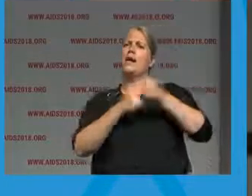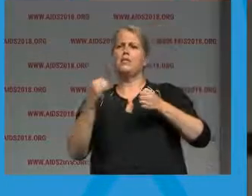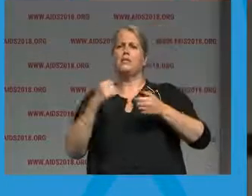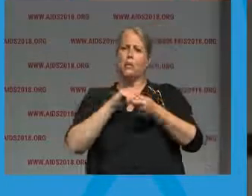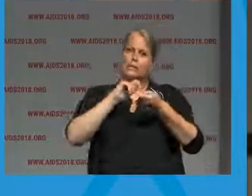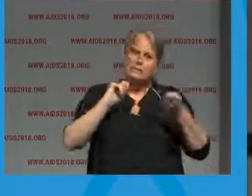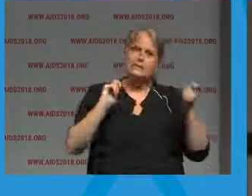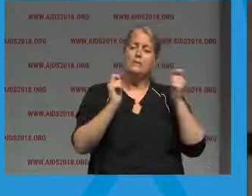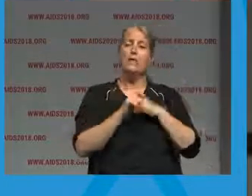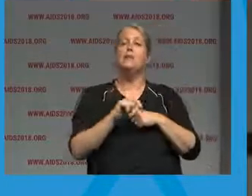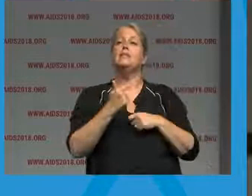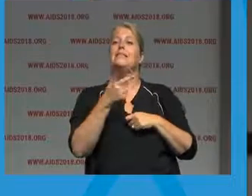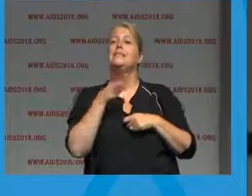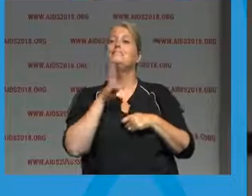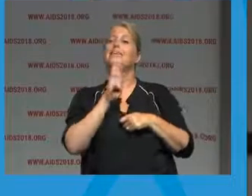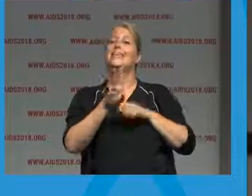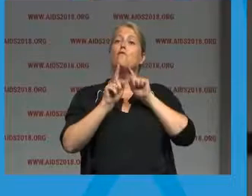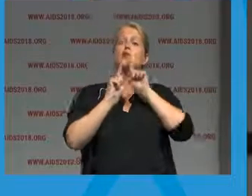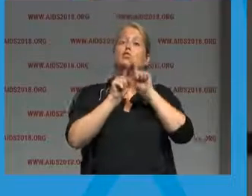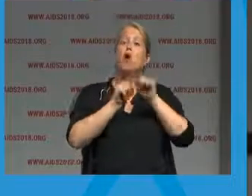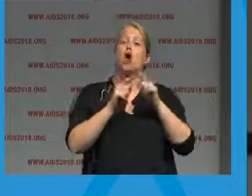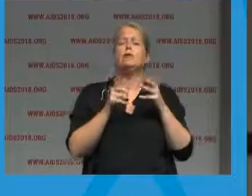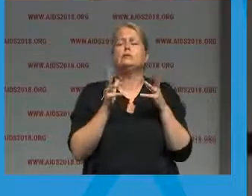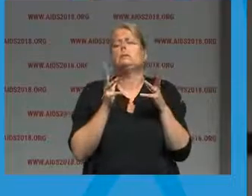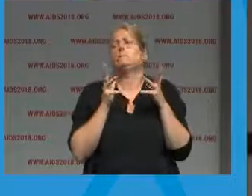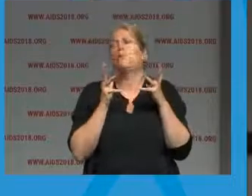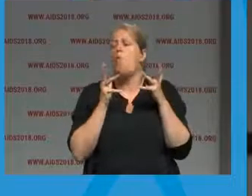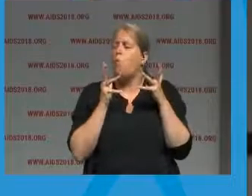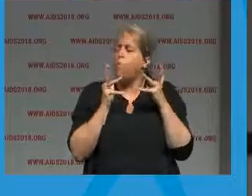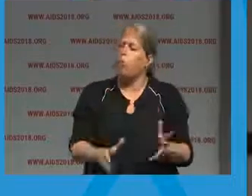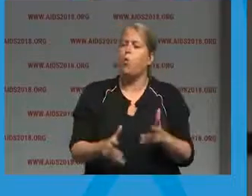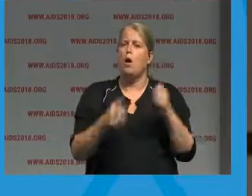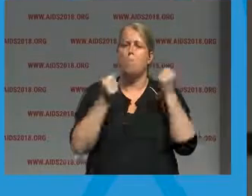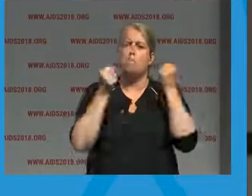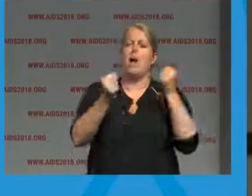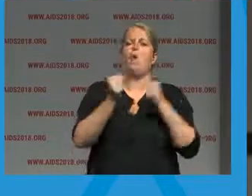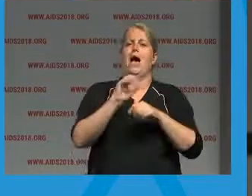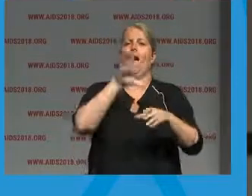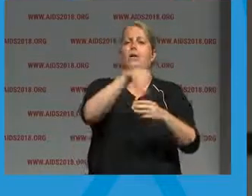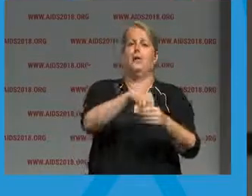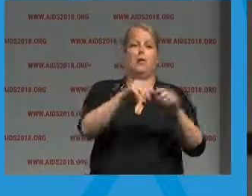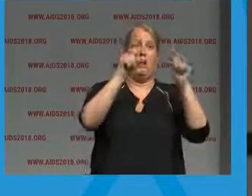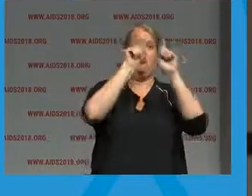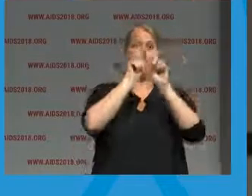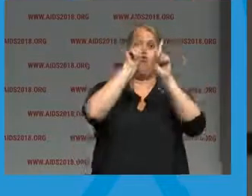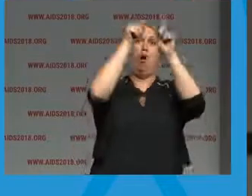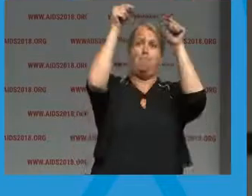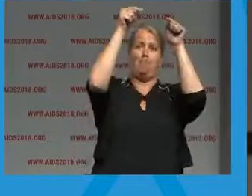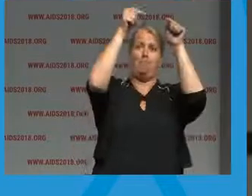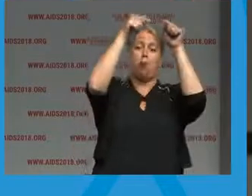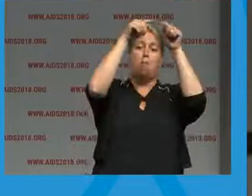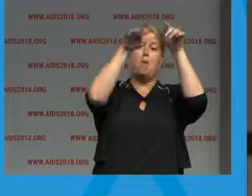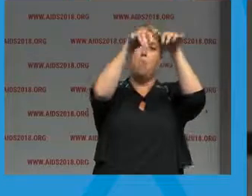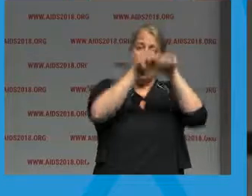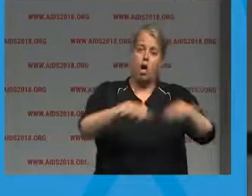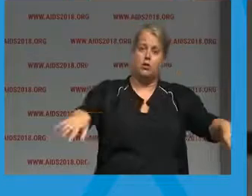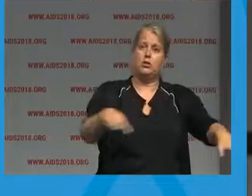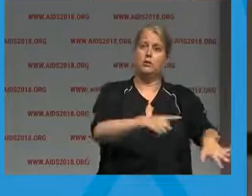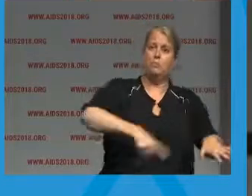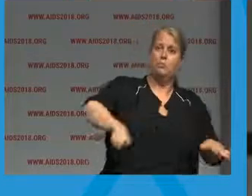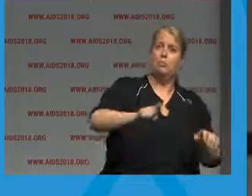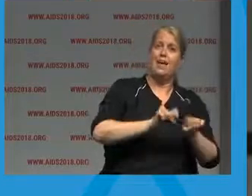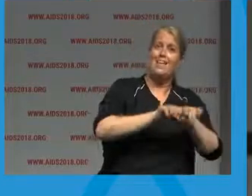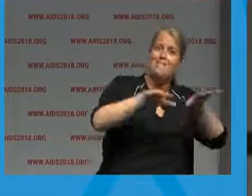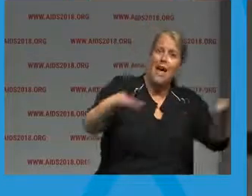response is so top-heavy, so power-heavy. And the people at the bottom, who are mostly the people who are